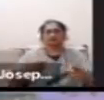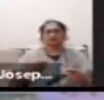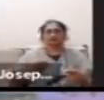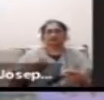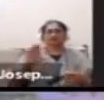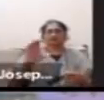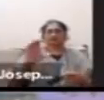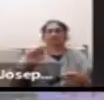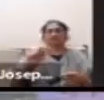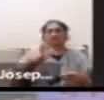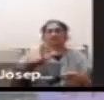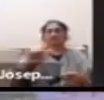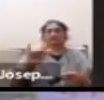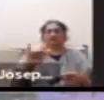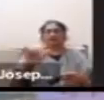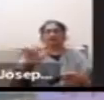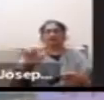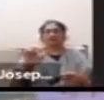California.